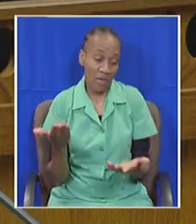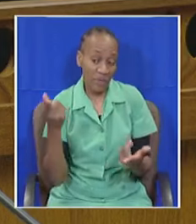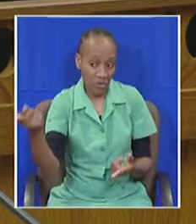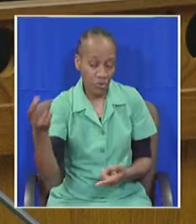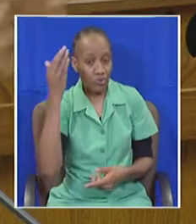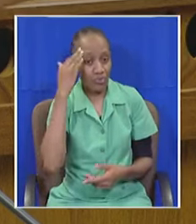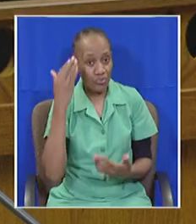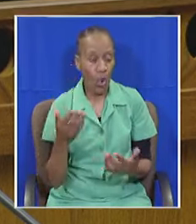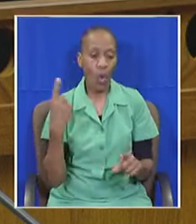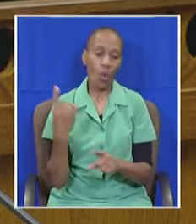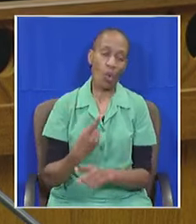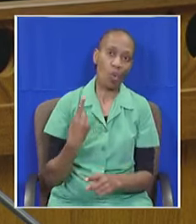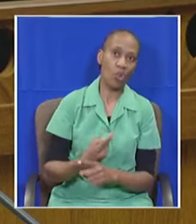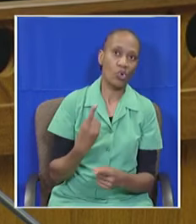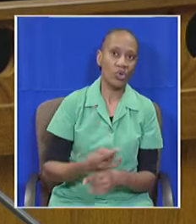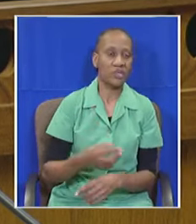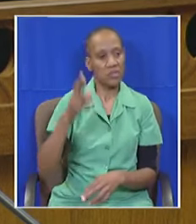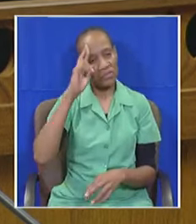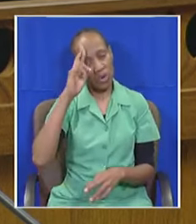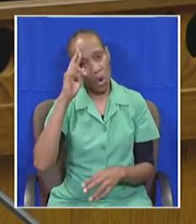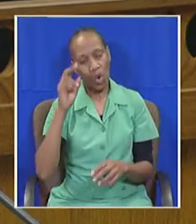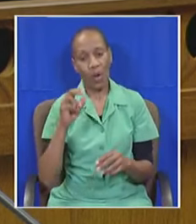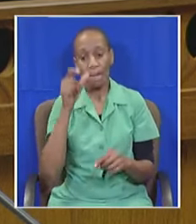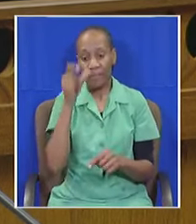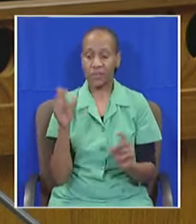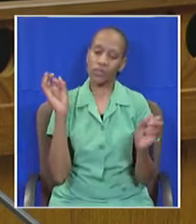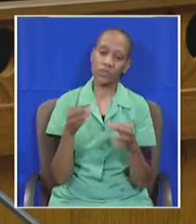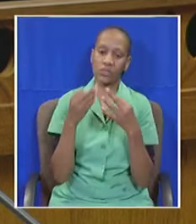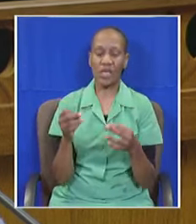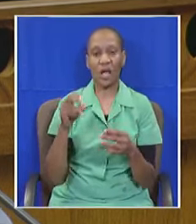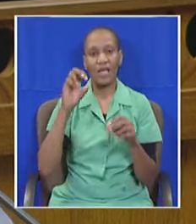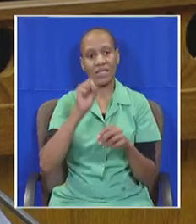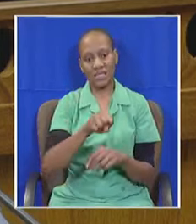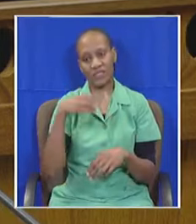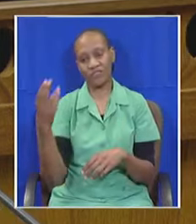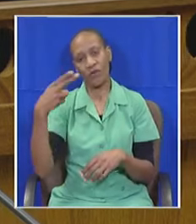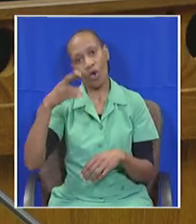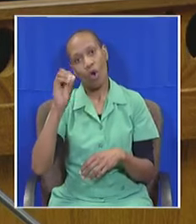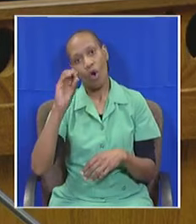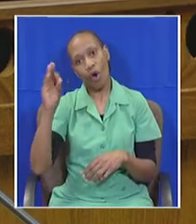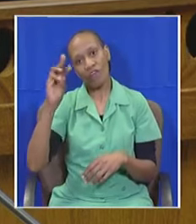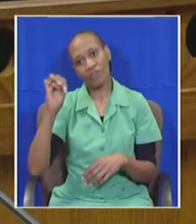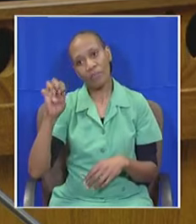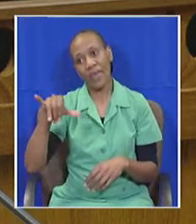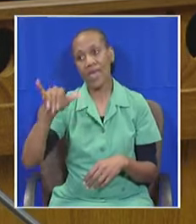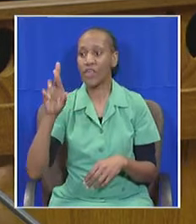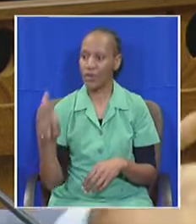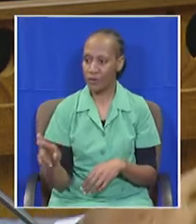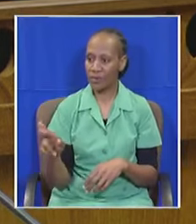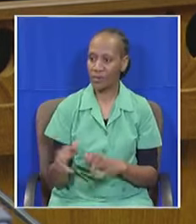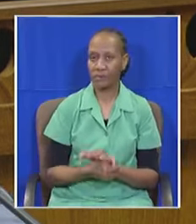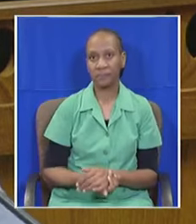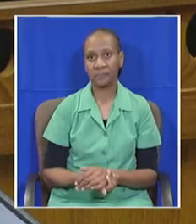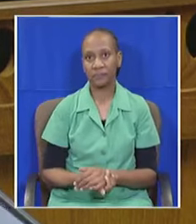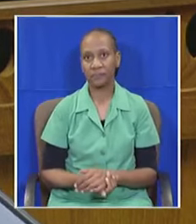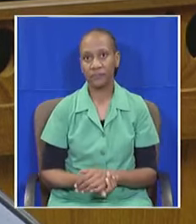overly indulged with the lyrics of Steve Hofmeyr, which you come here and repeat on a daily basis. But not